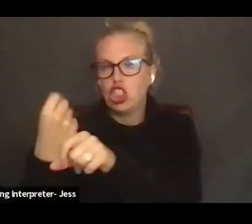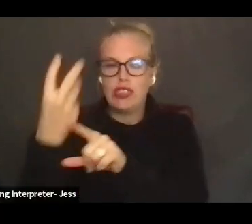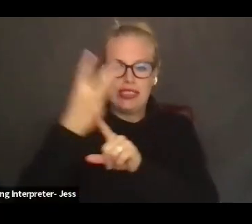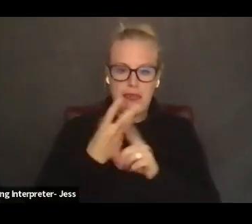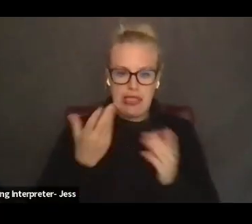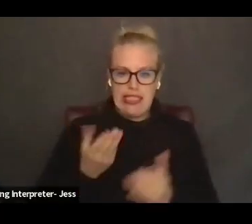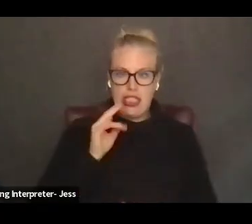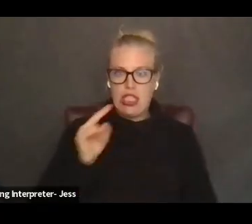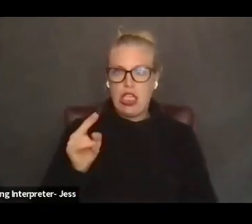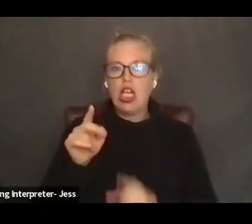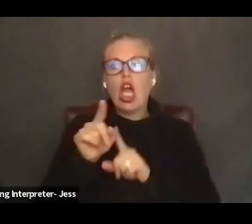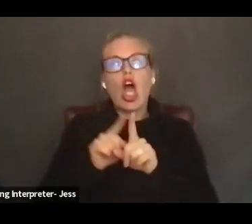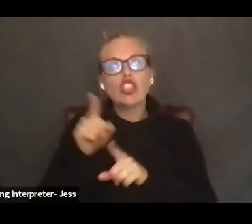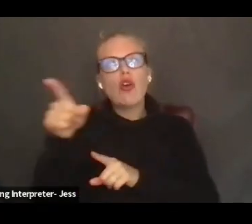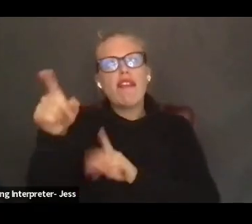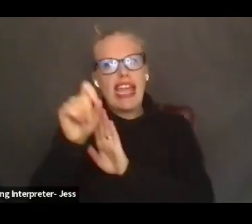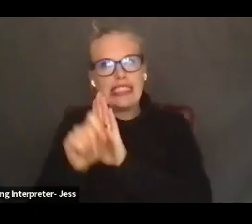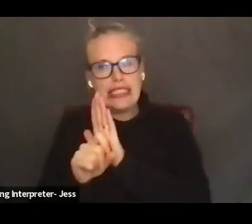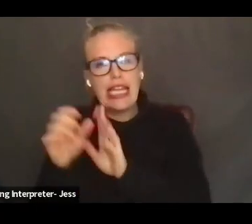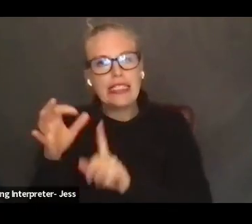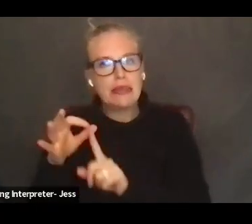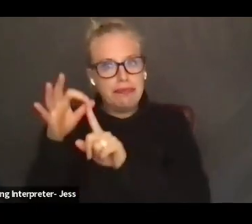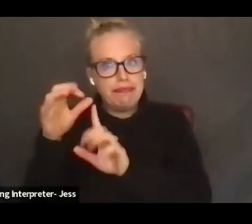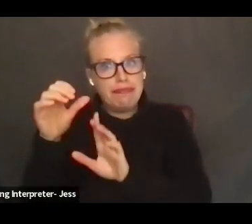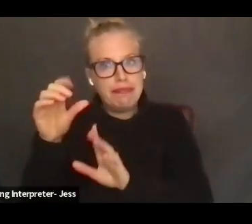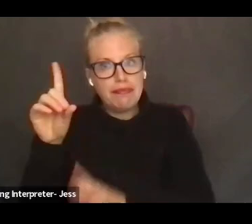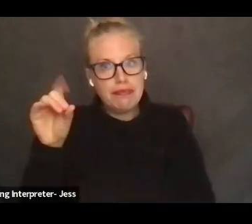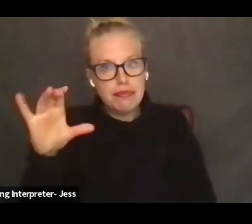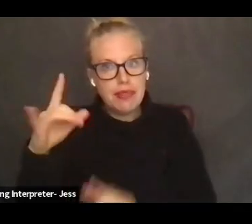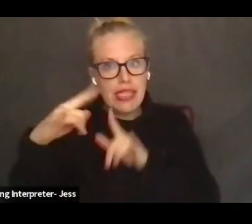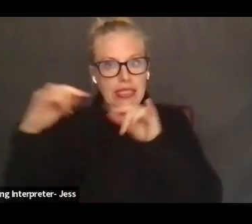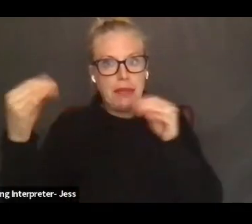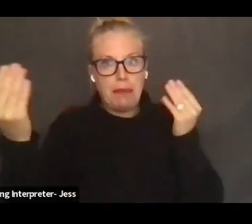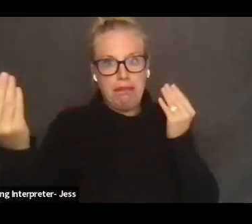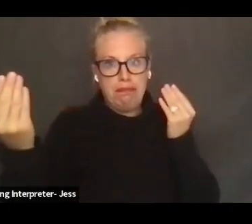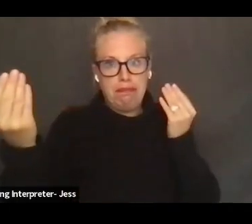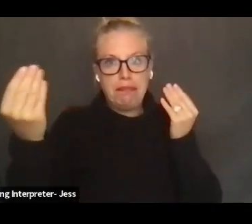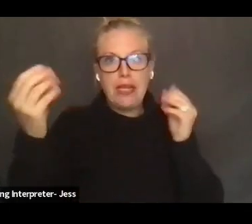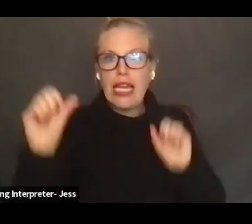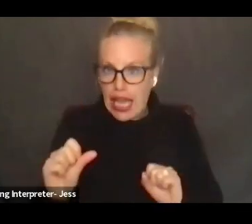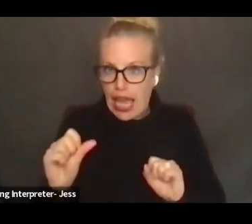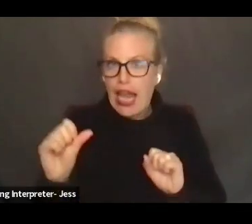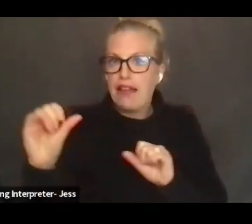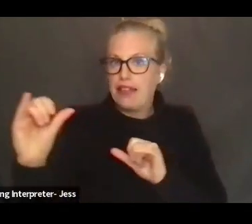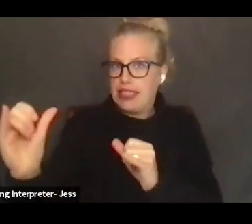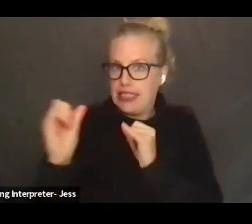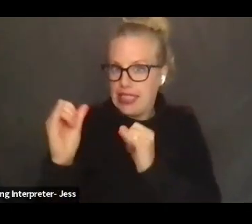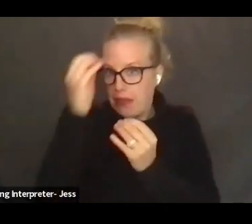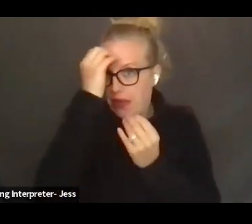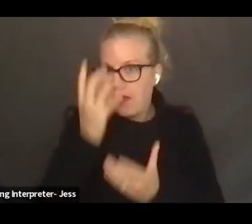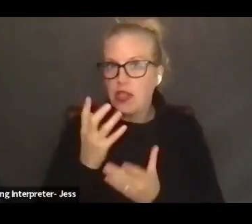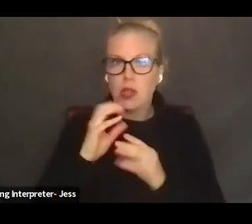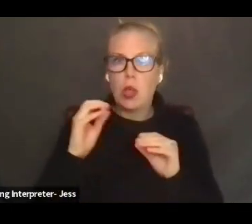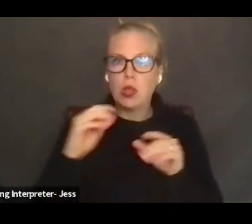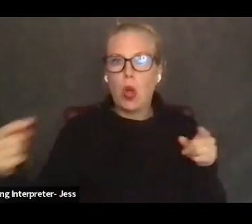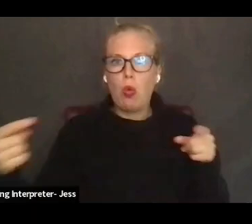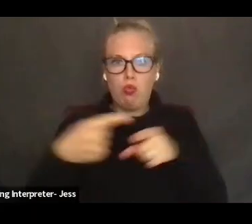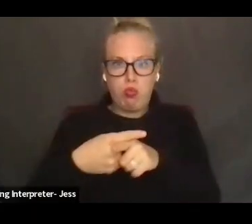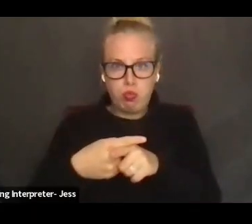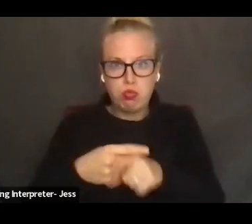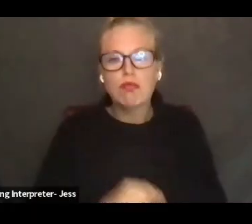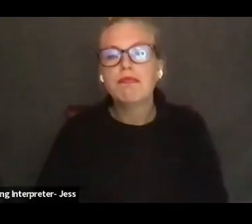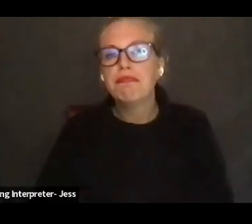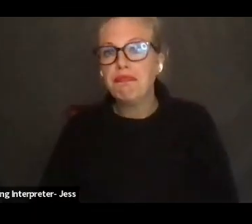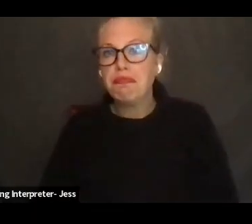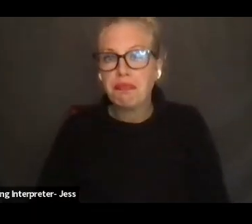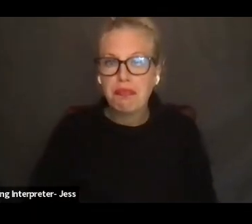can also have that state's document at the same time and have the same information on it, so there's no conflict